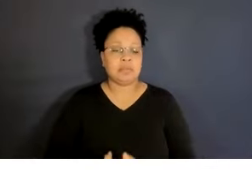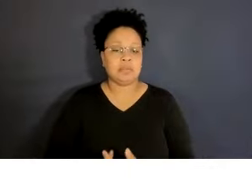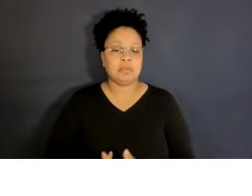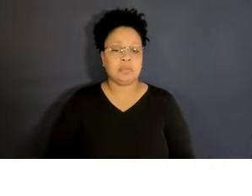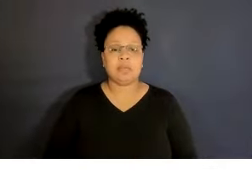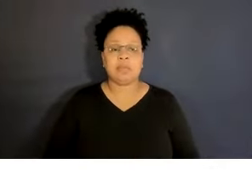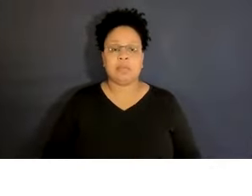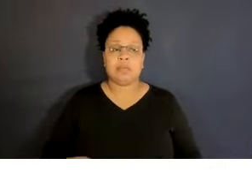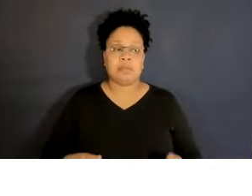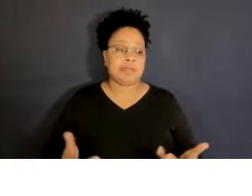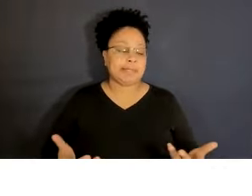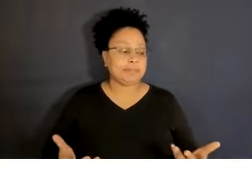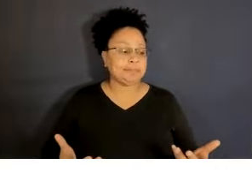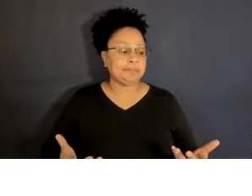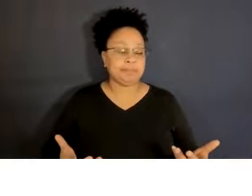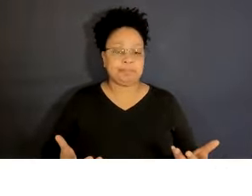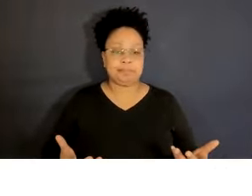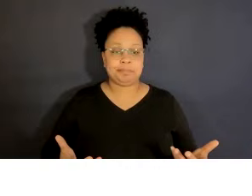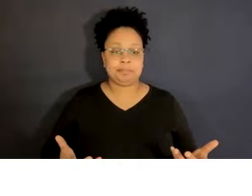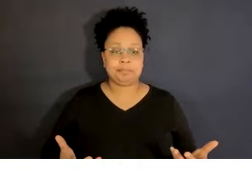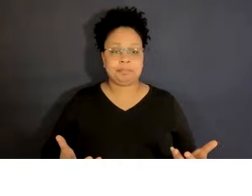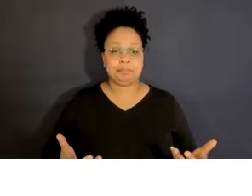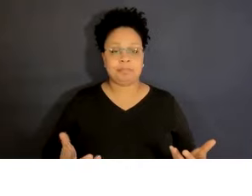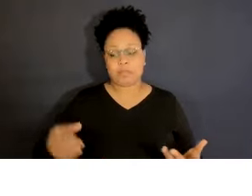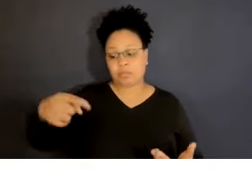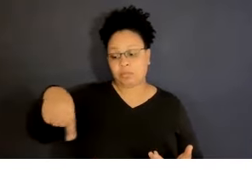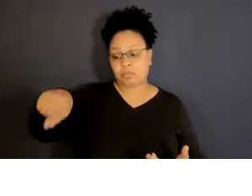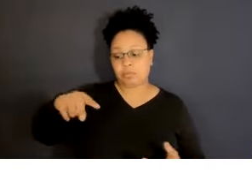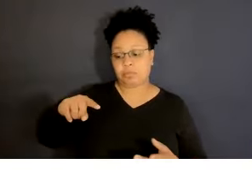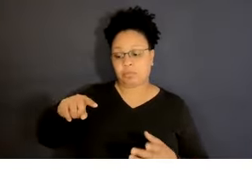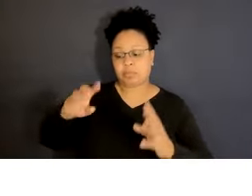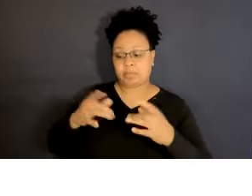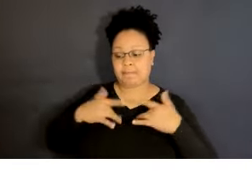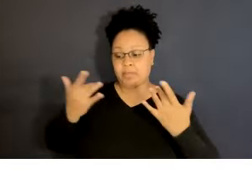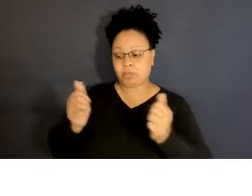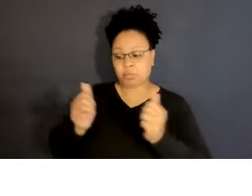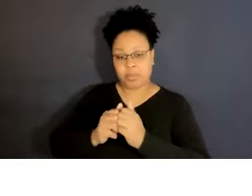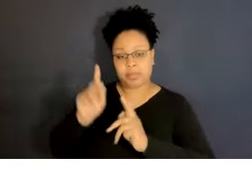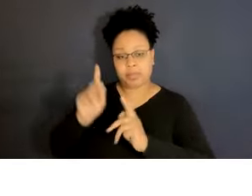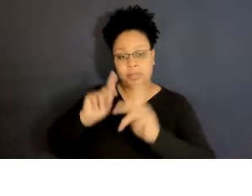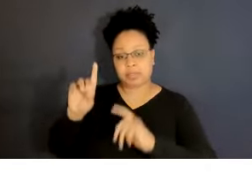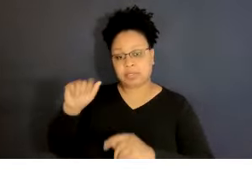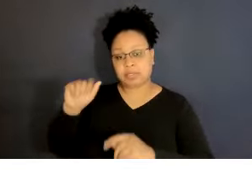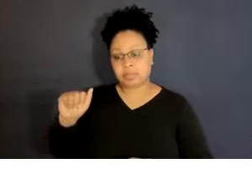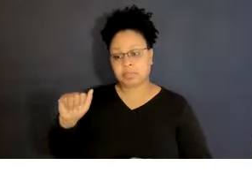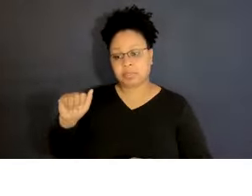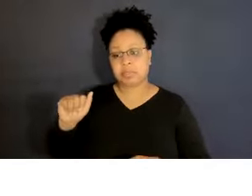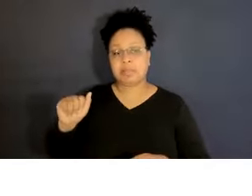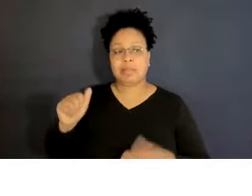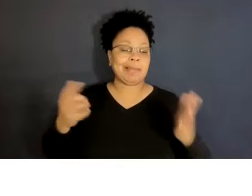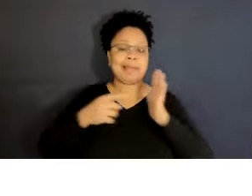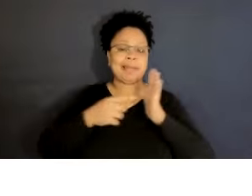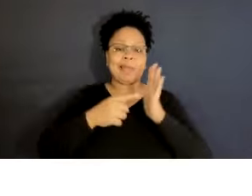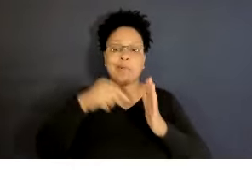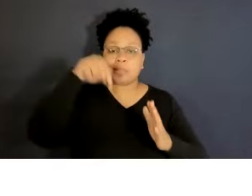involving individuals with disabilities, such as this conference is a great,